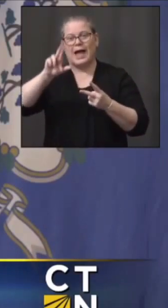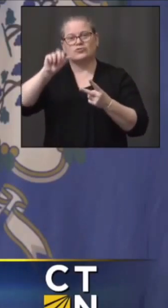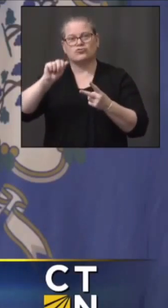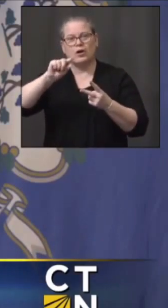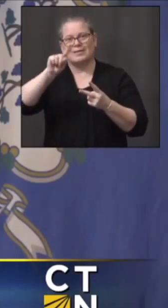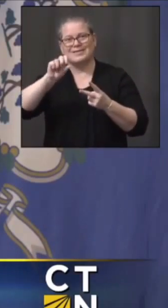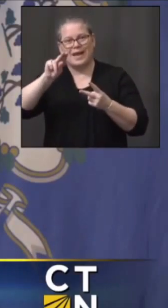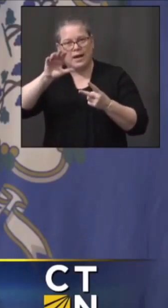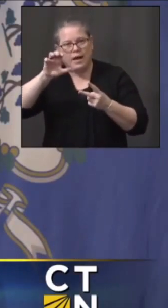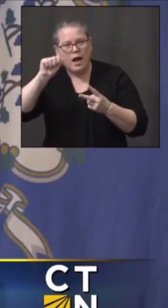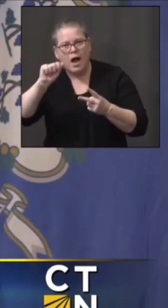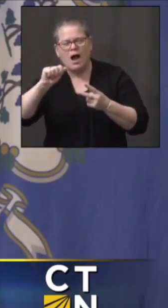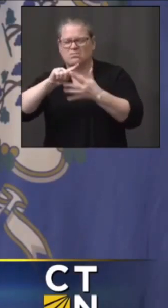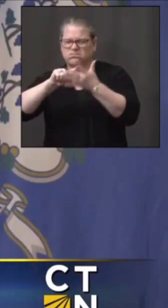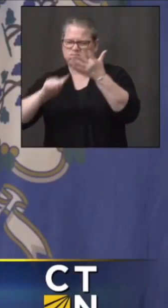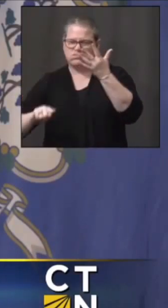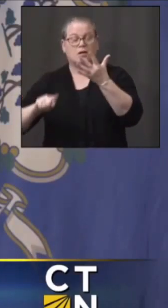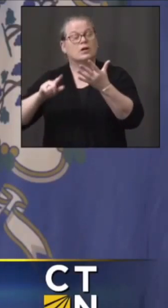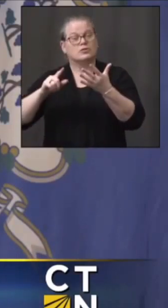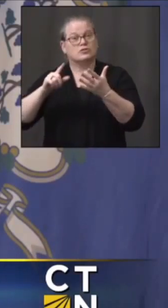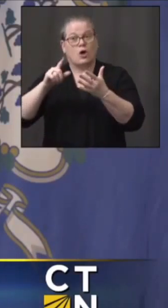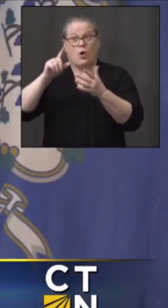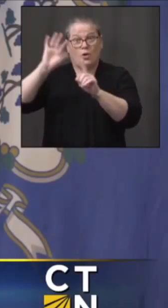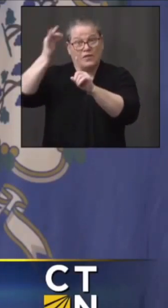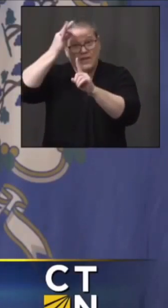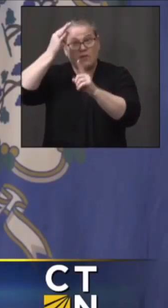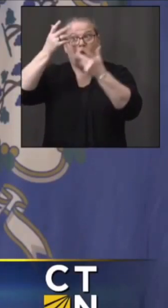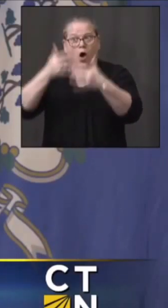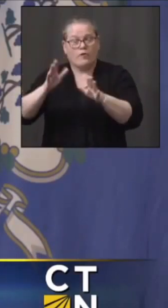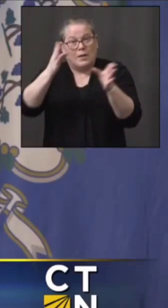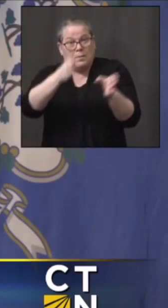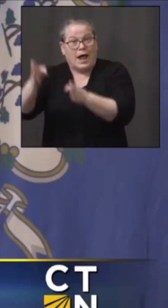territories. My fingers are crossed, we got it right this time.